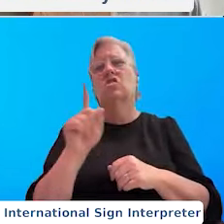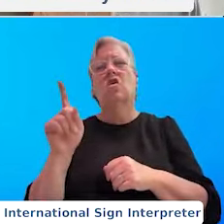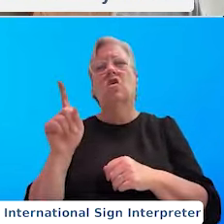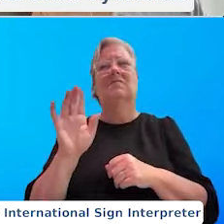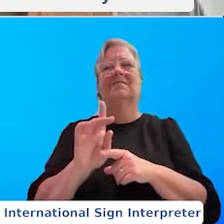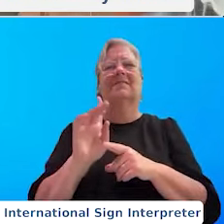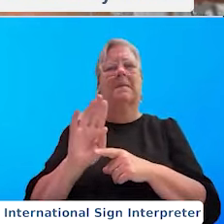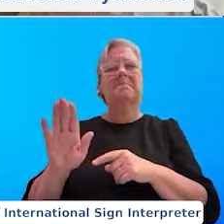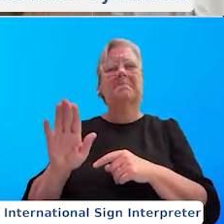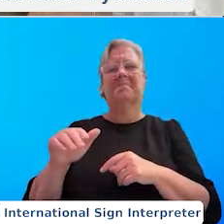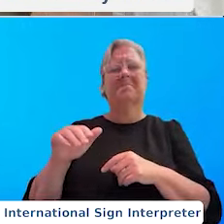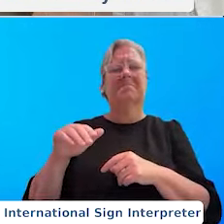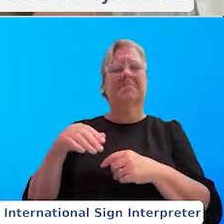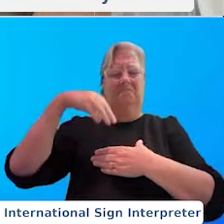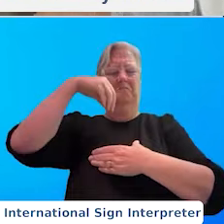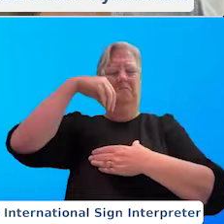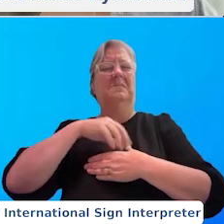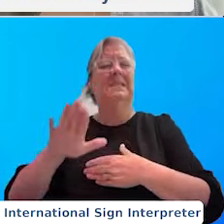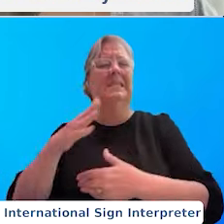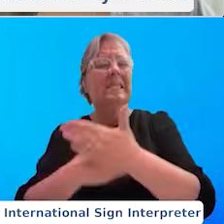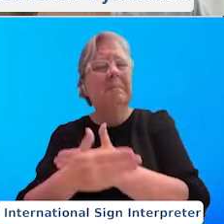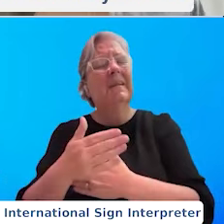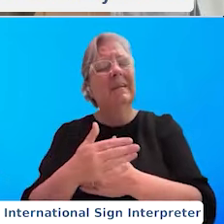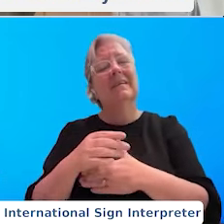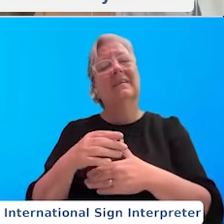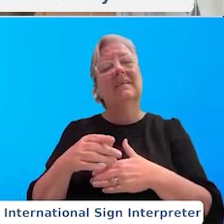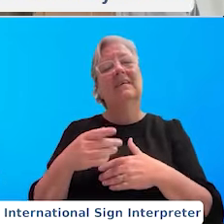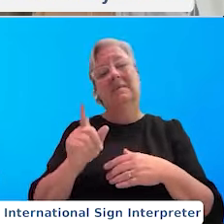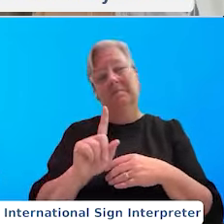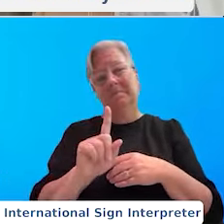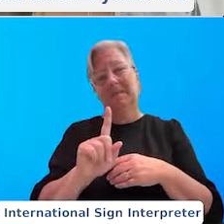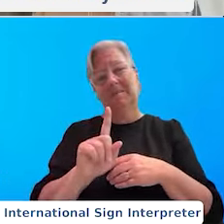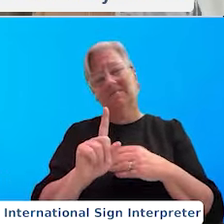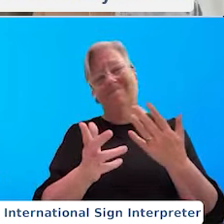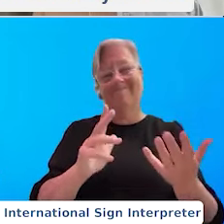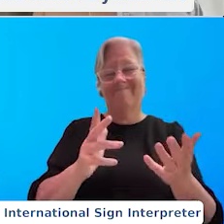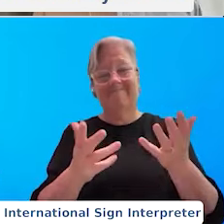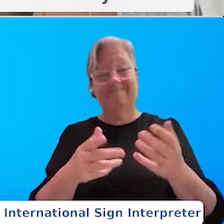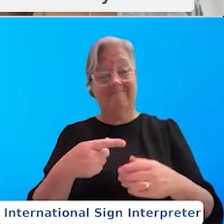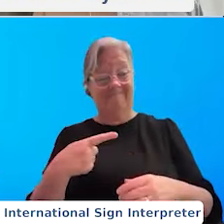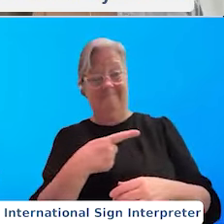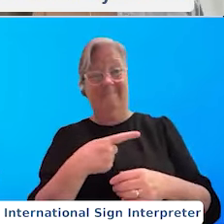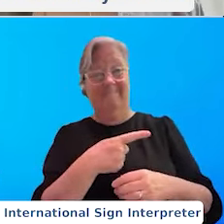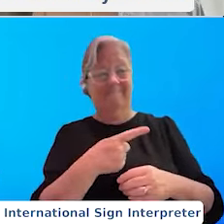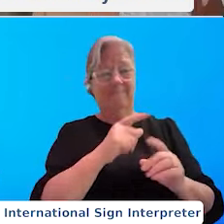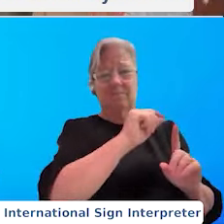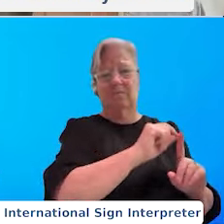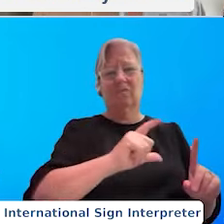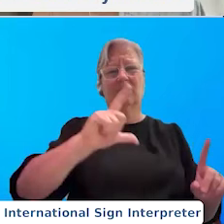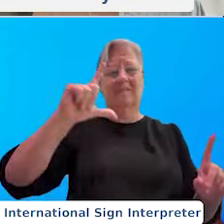we've looked at in terms of a broad picture of disability expenditure, we actually have information on social protection,